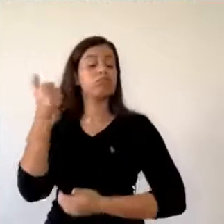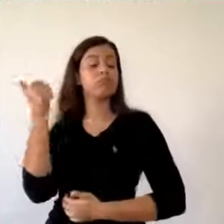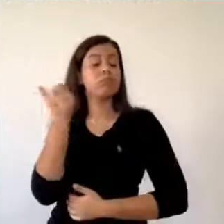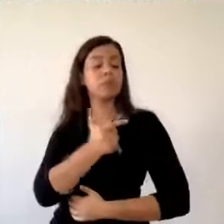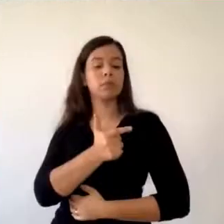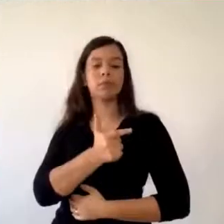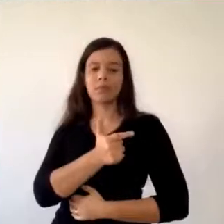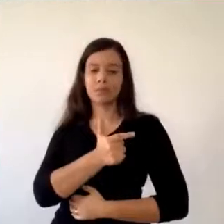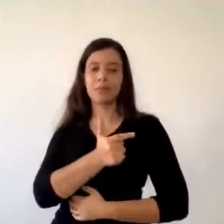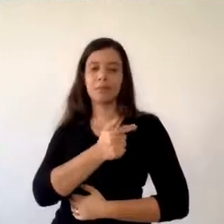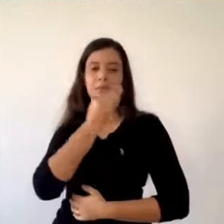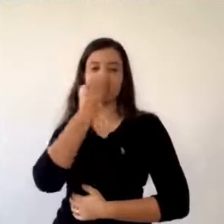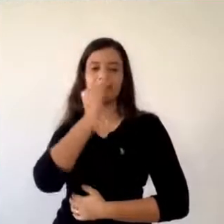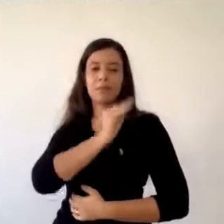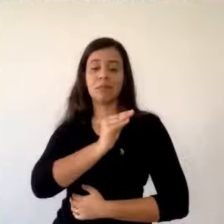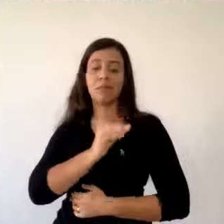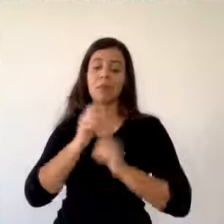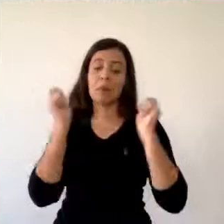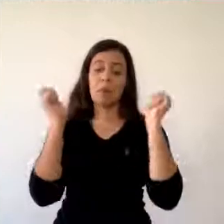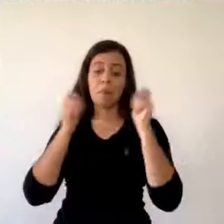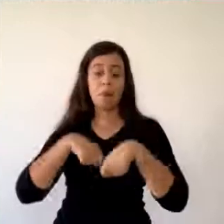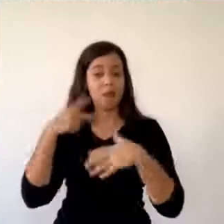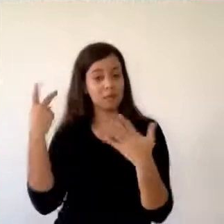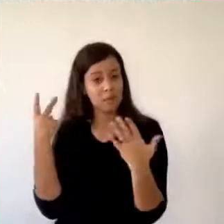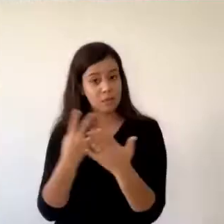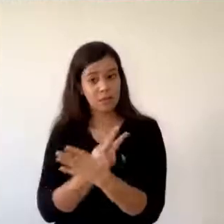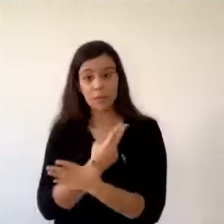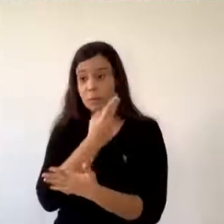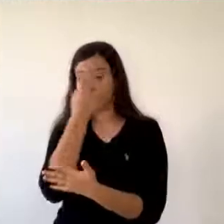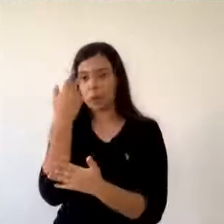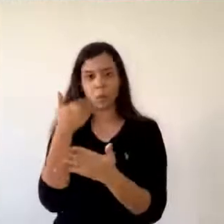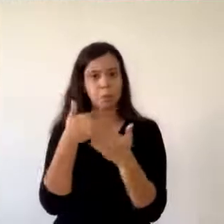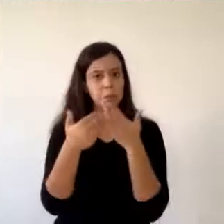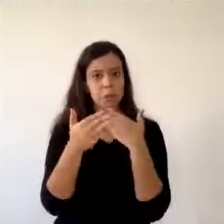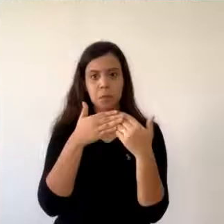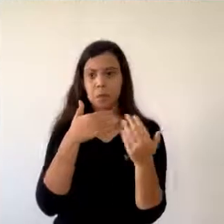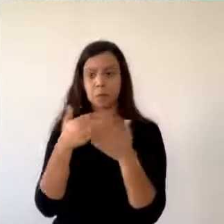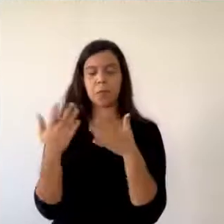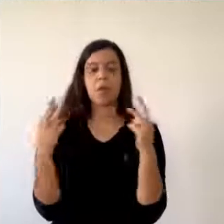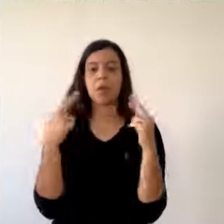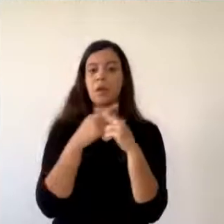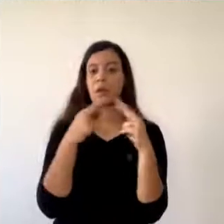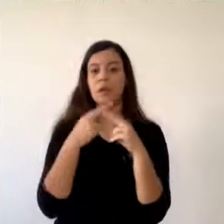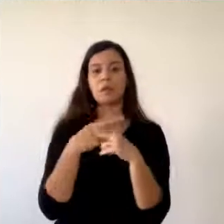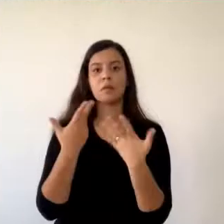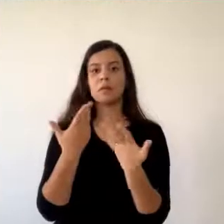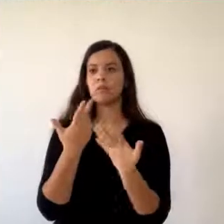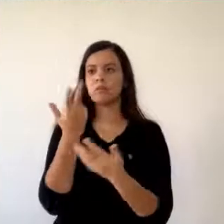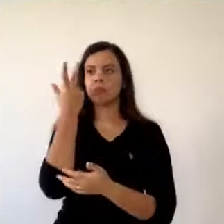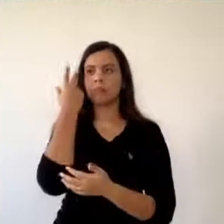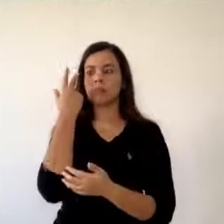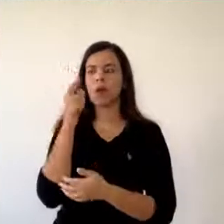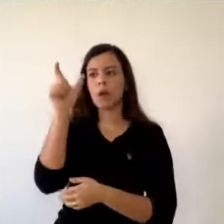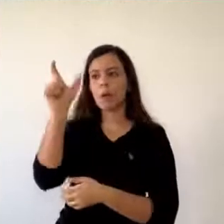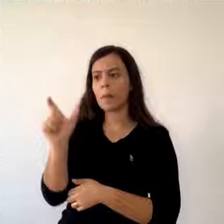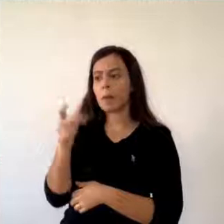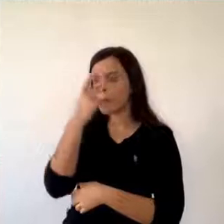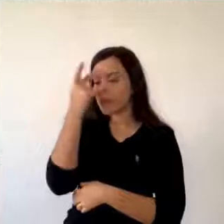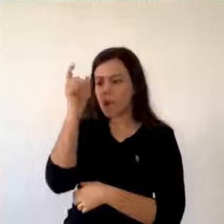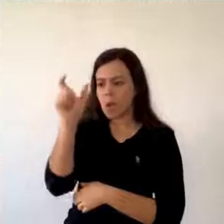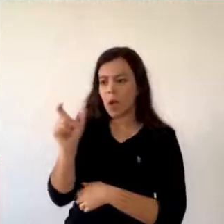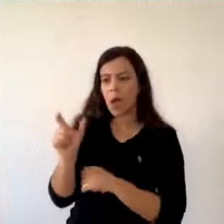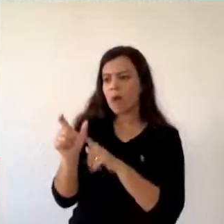else. And this may happen to us in our relationship that we have with